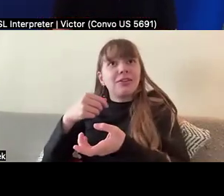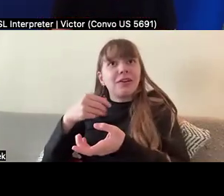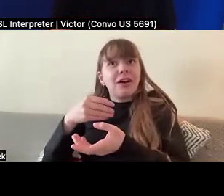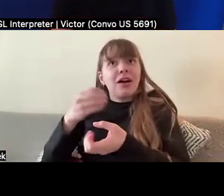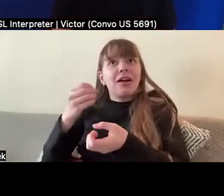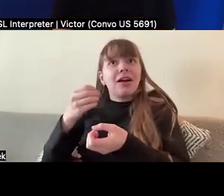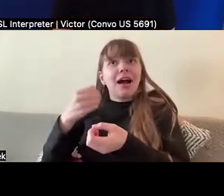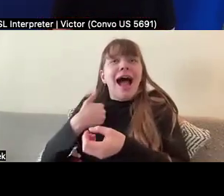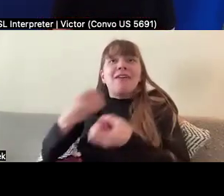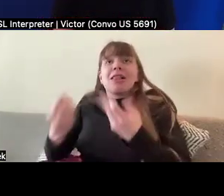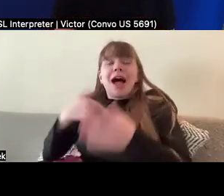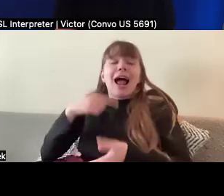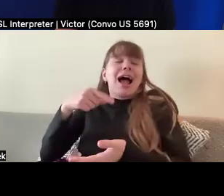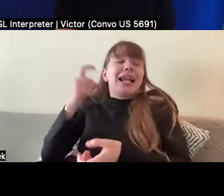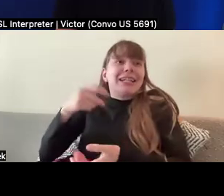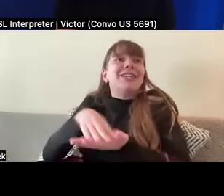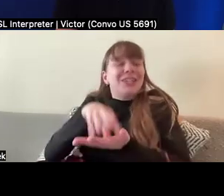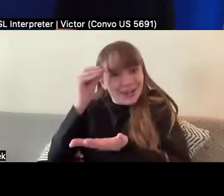Deaf Day.